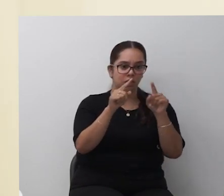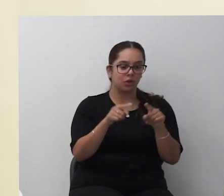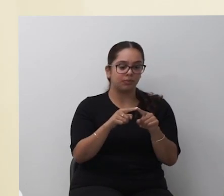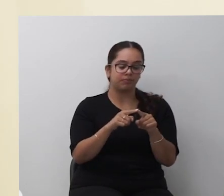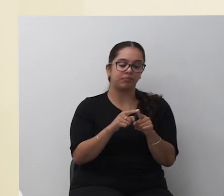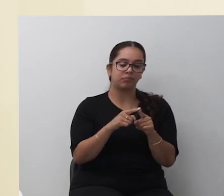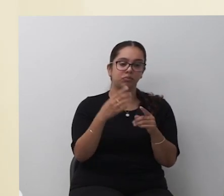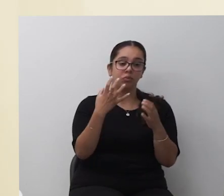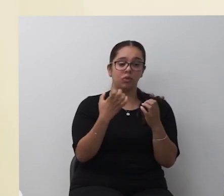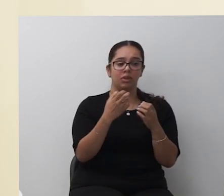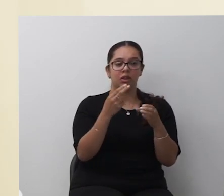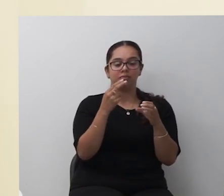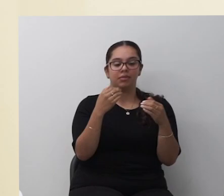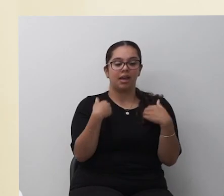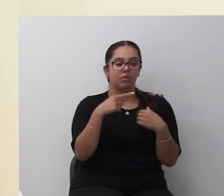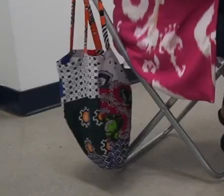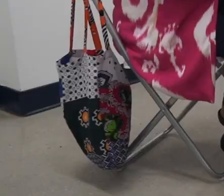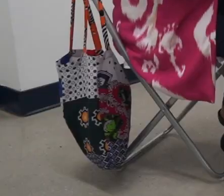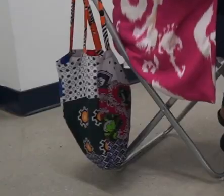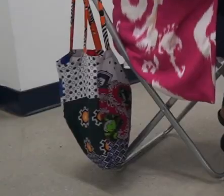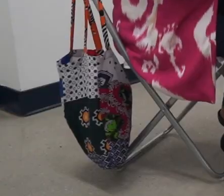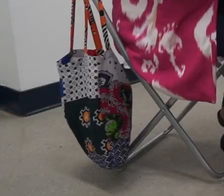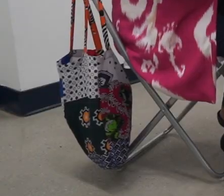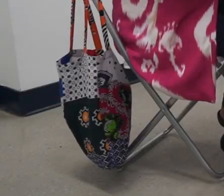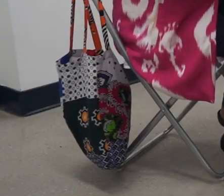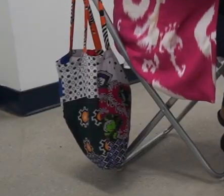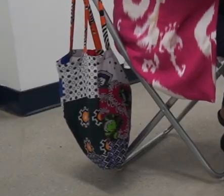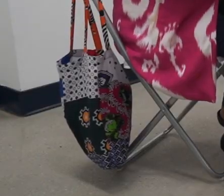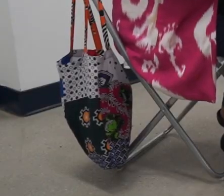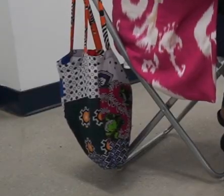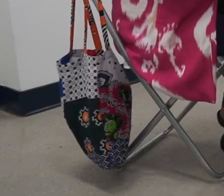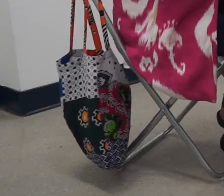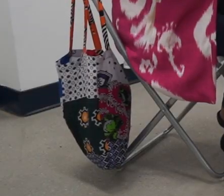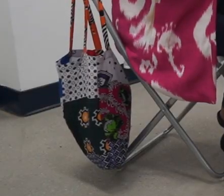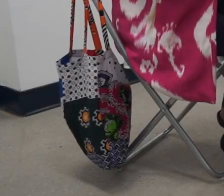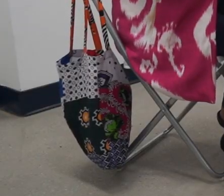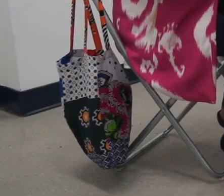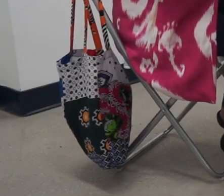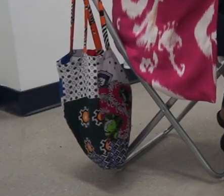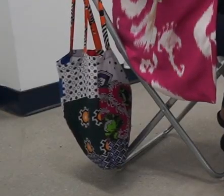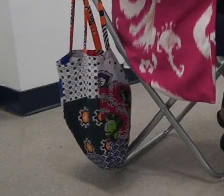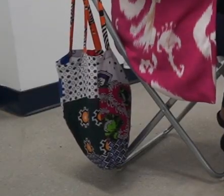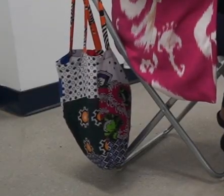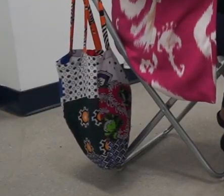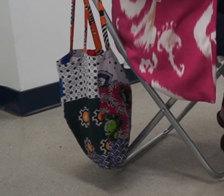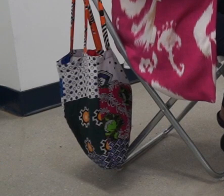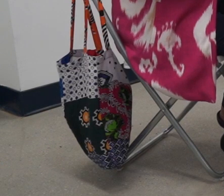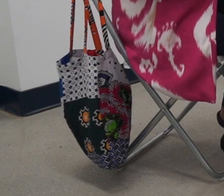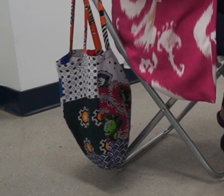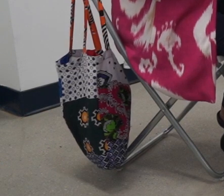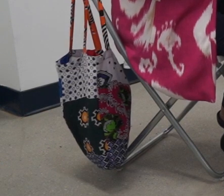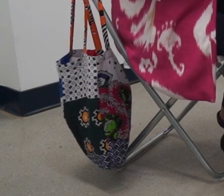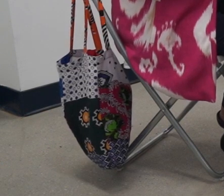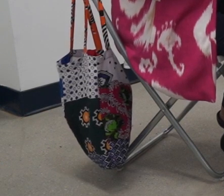we have a conflict. But what would it be like if we actually included those folks from the beginning to set the container